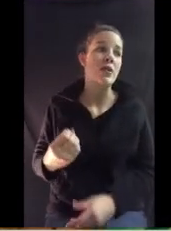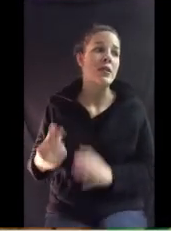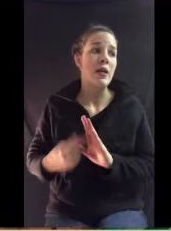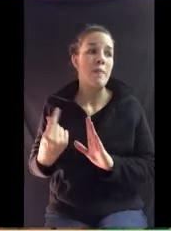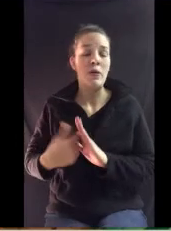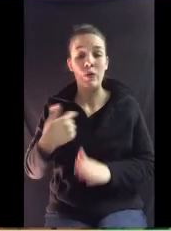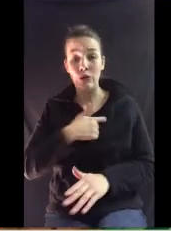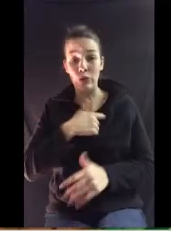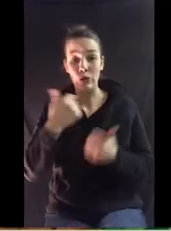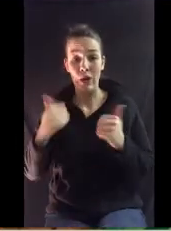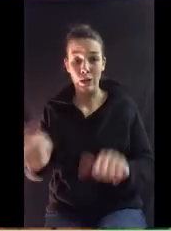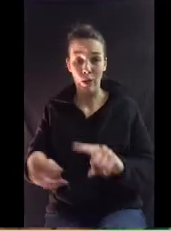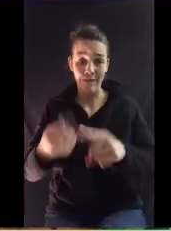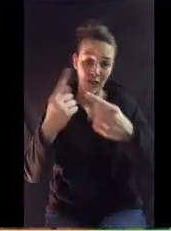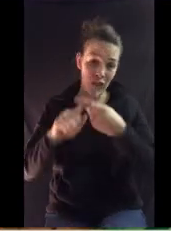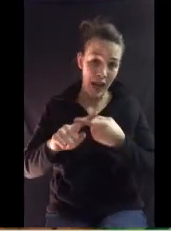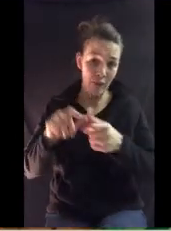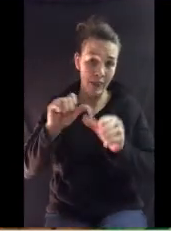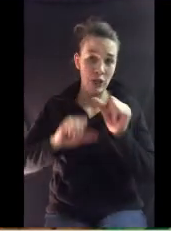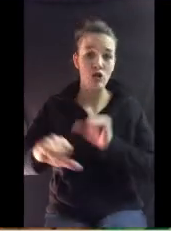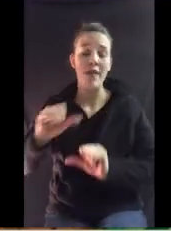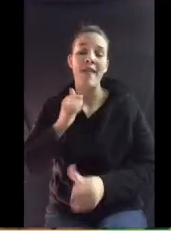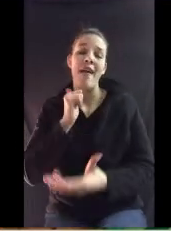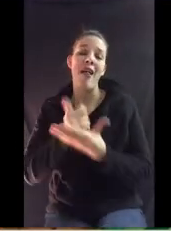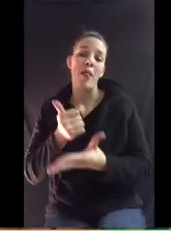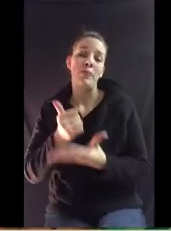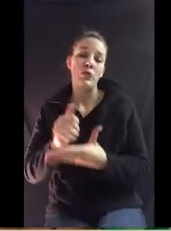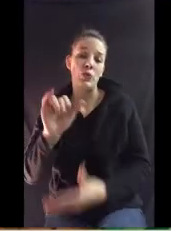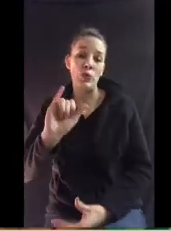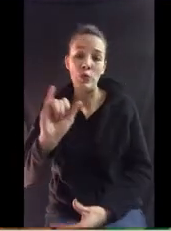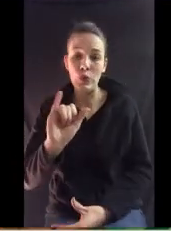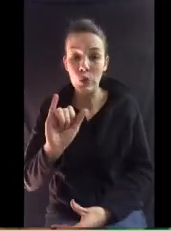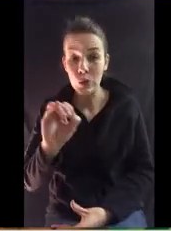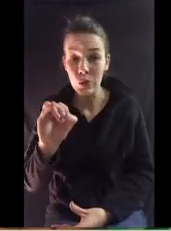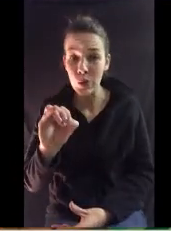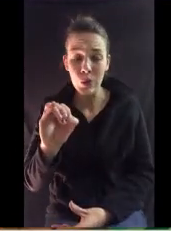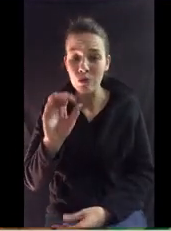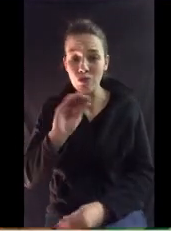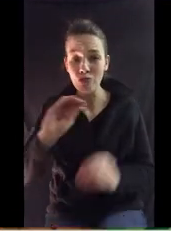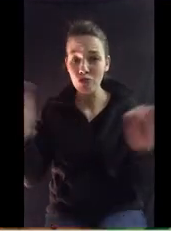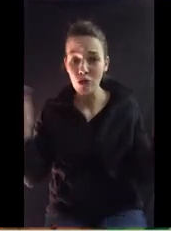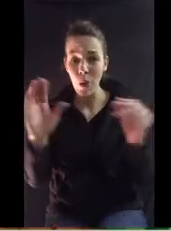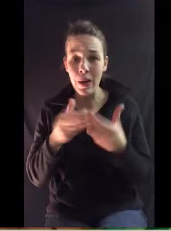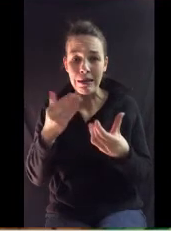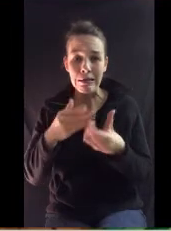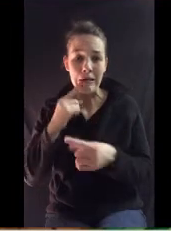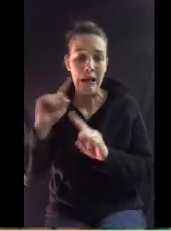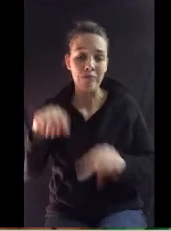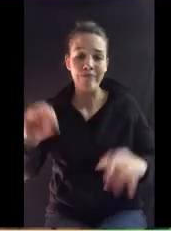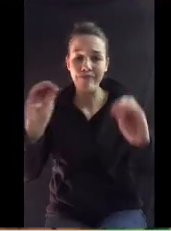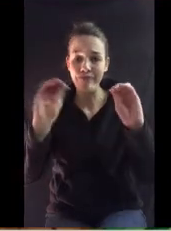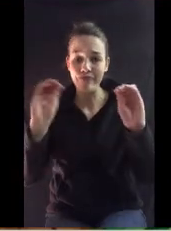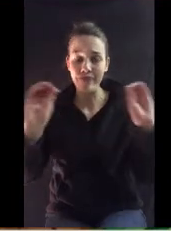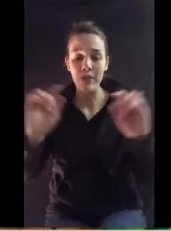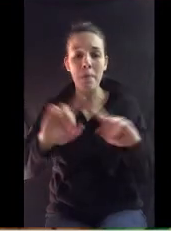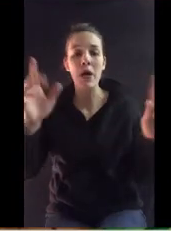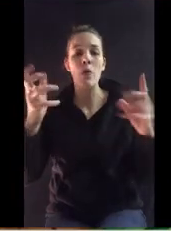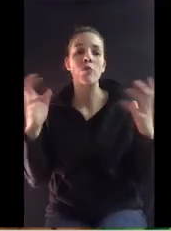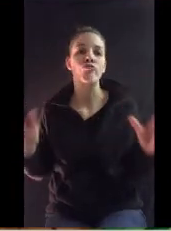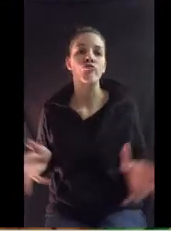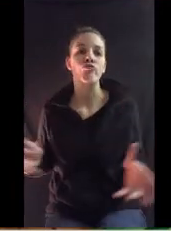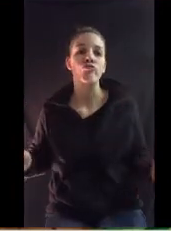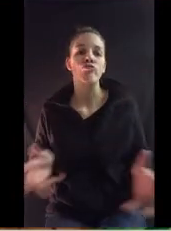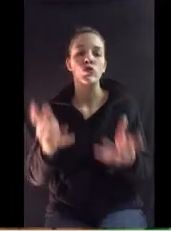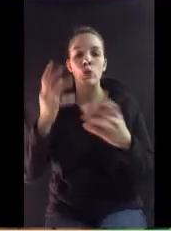So sometimes, you know, when we all try to befriend one another, that can be helpful as well. So there's no easy answer to all